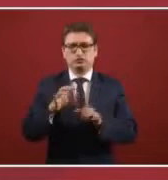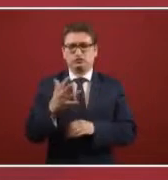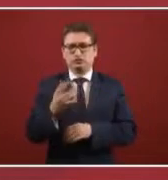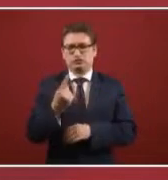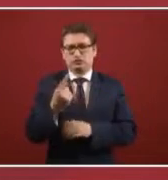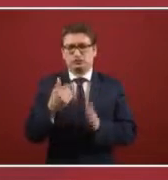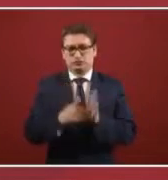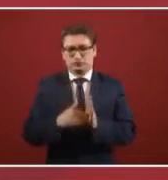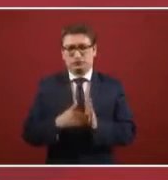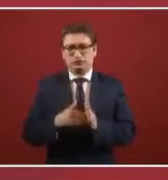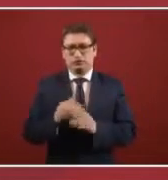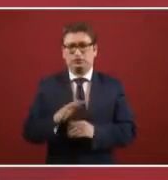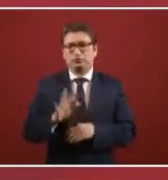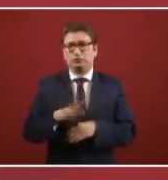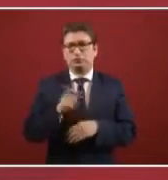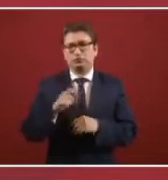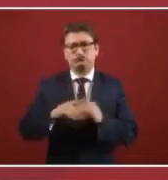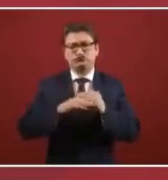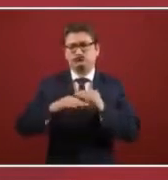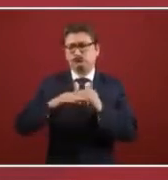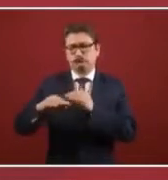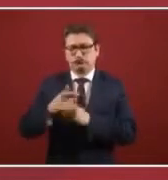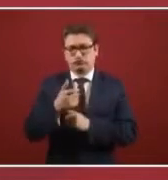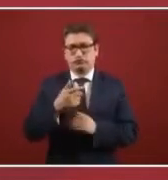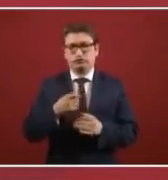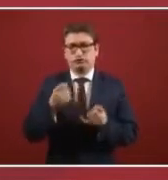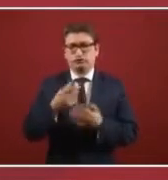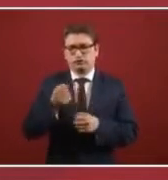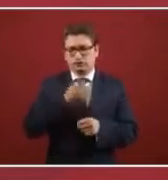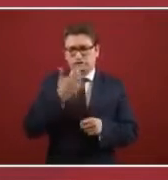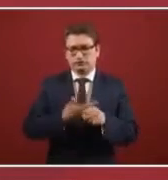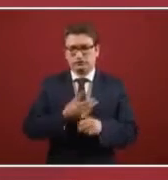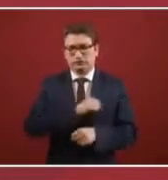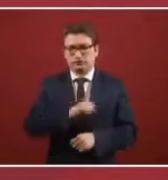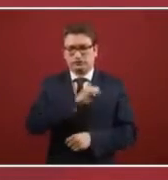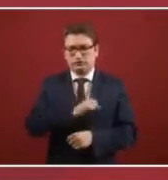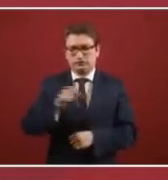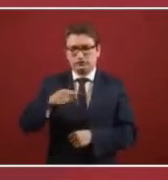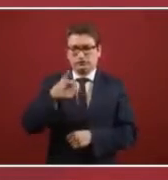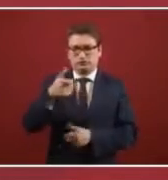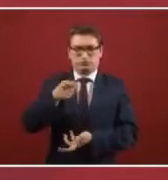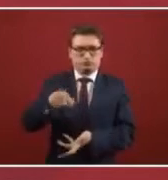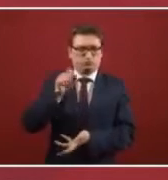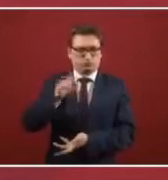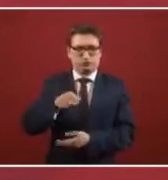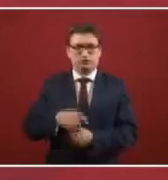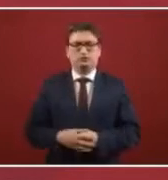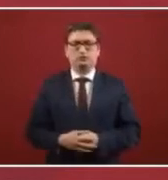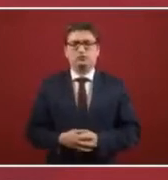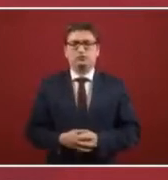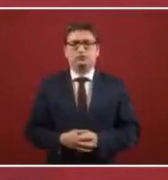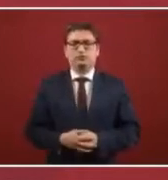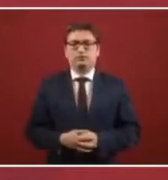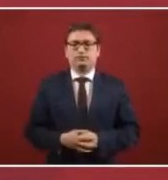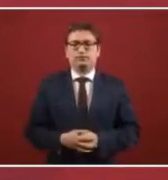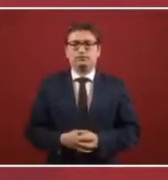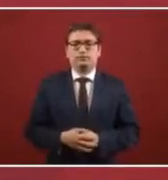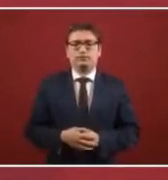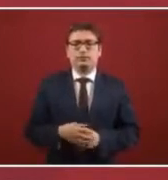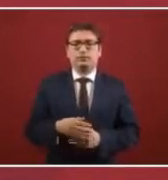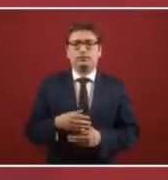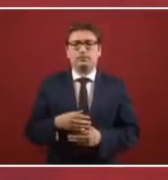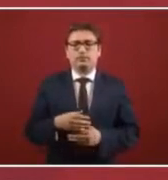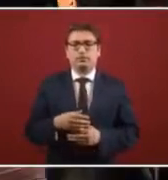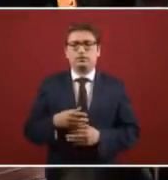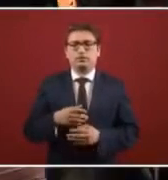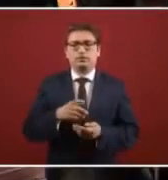851,000, porque fueron igual 851. montos, y a la Secretaría de Salud And lo the mismo Secretary of Health, en cuanto a, digamos, a la